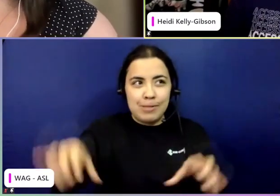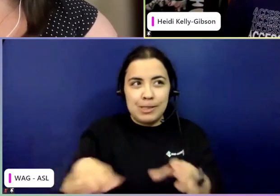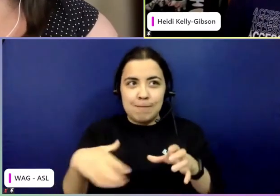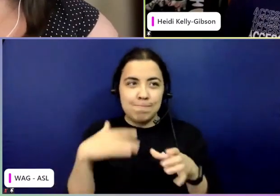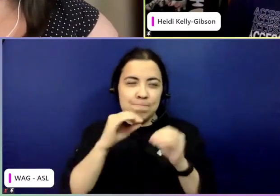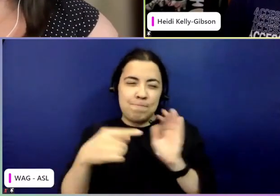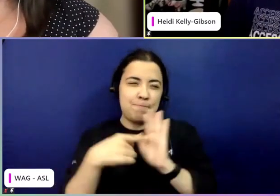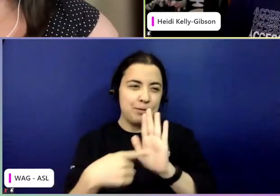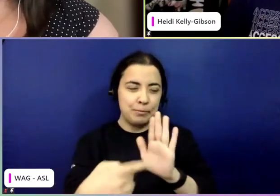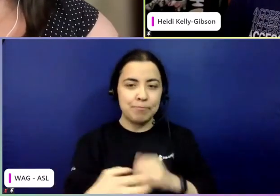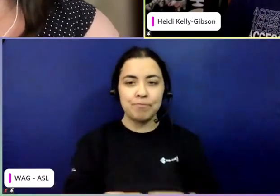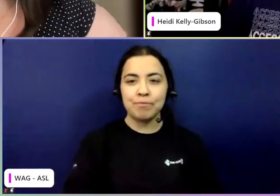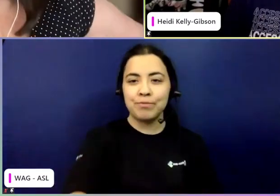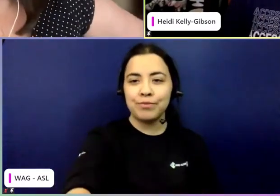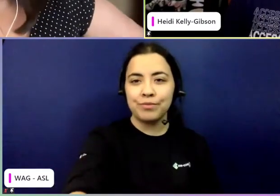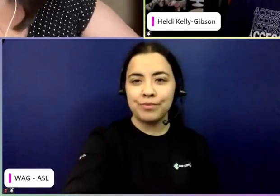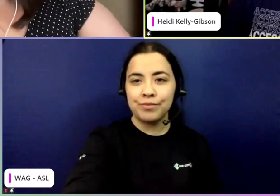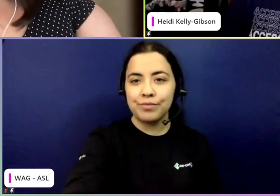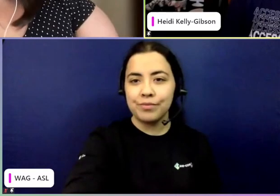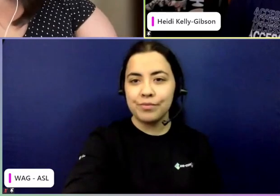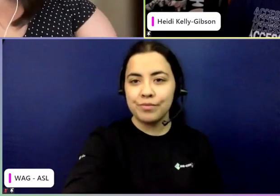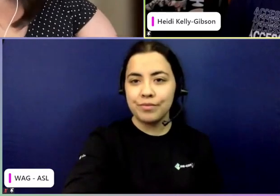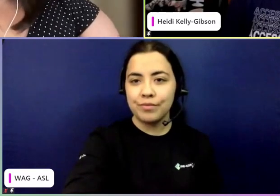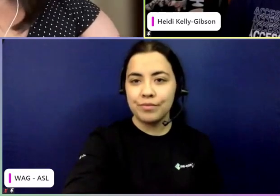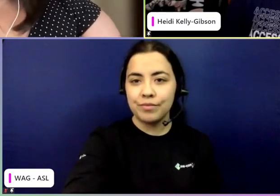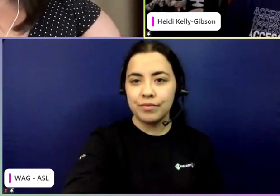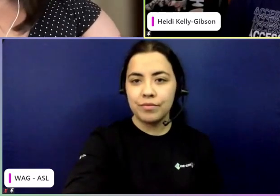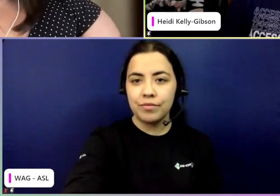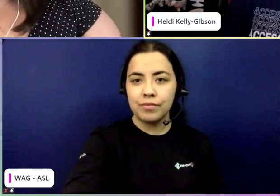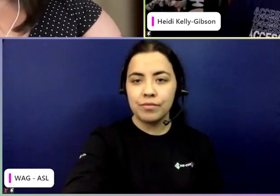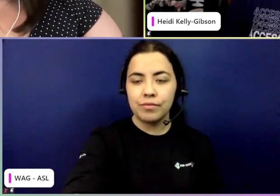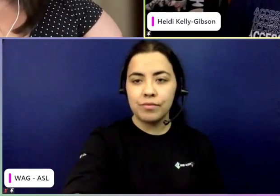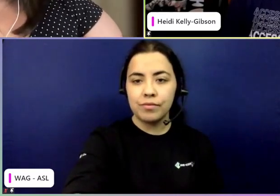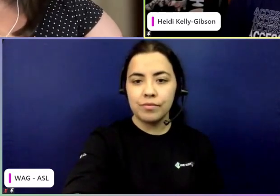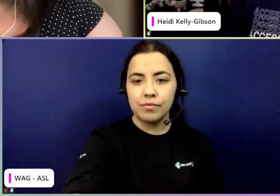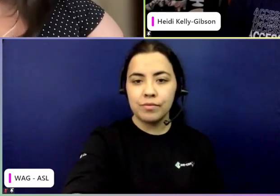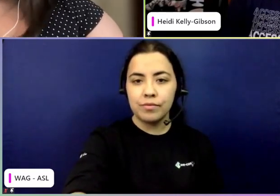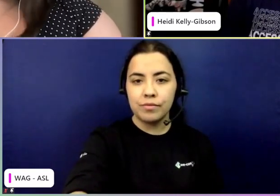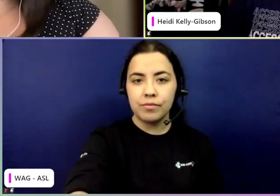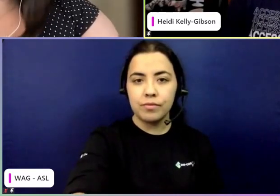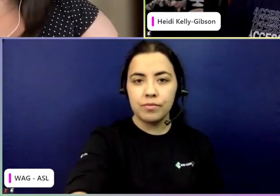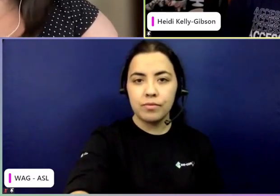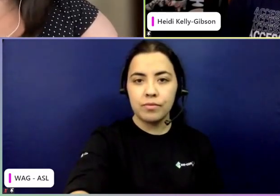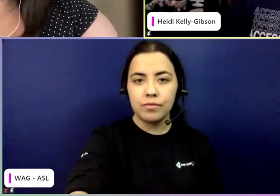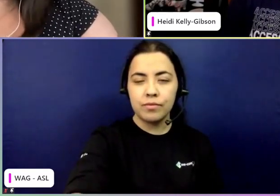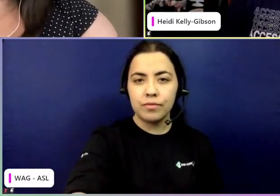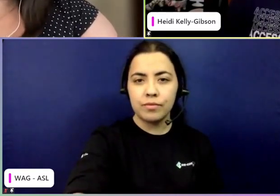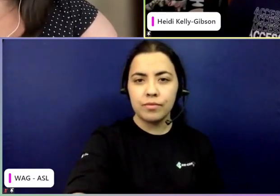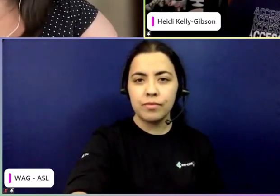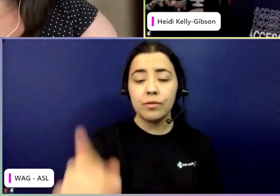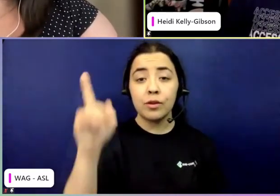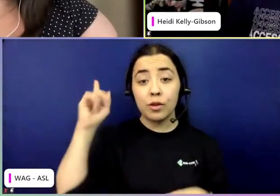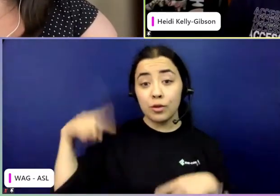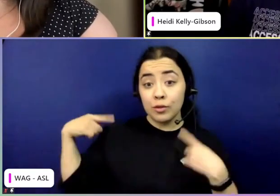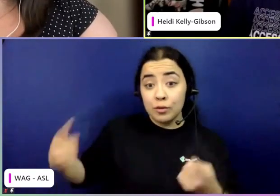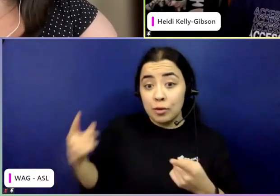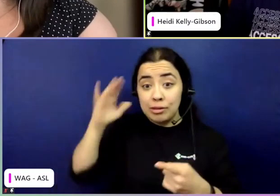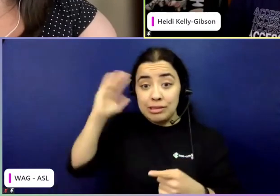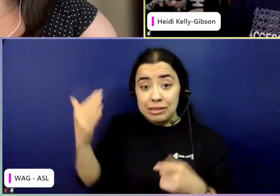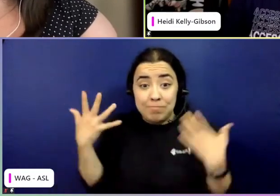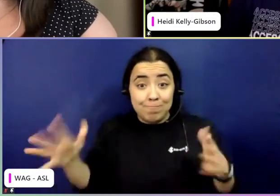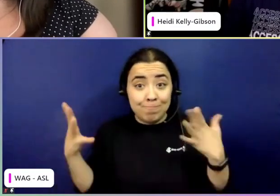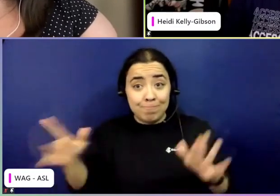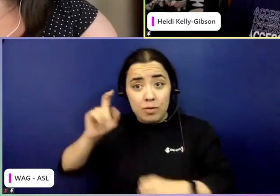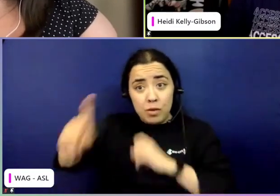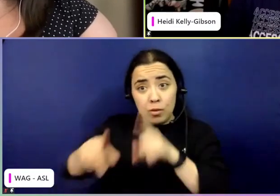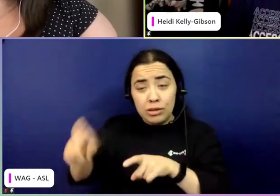Right, I think that is all the questions that we have so far. Just going to refresh my screen here. Anybody have any other questions